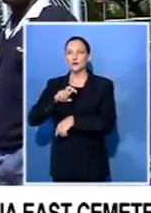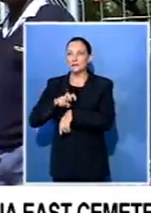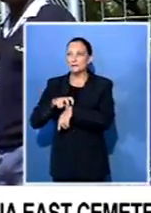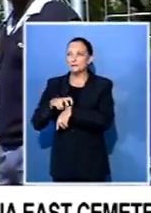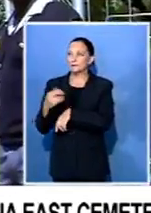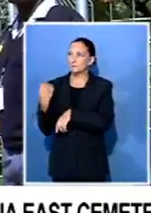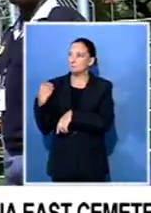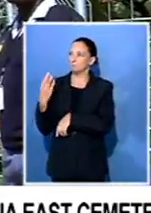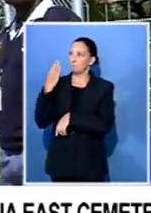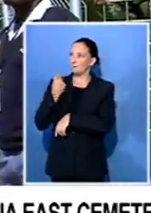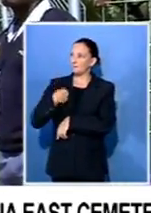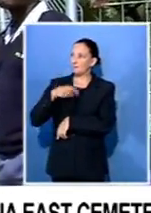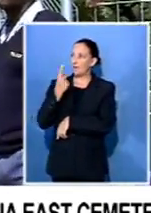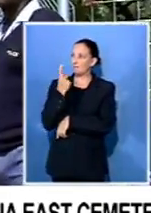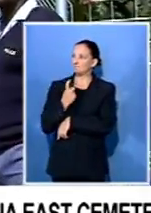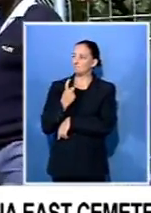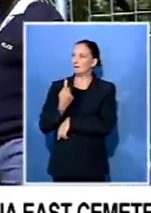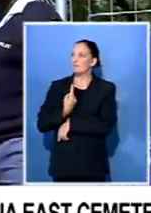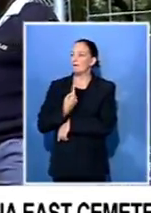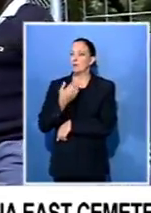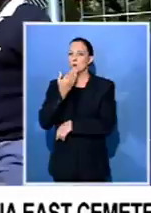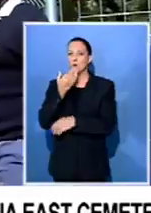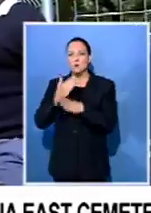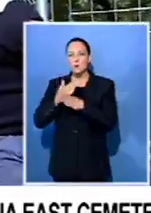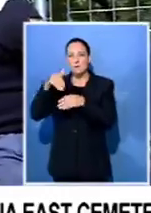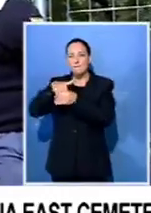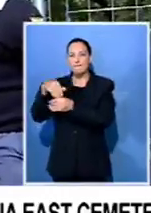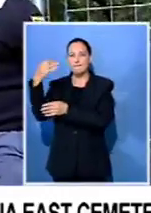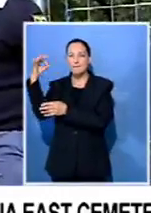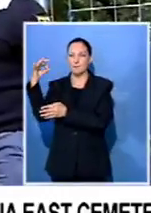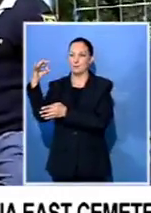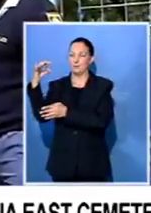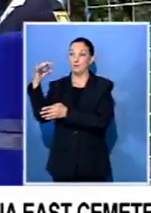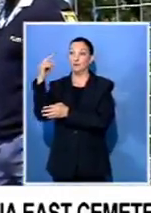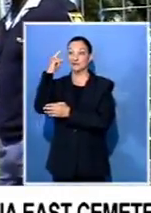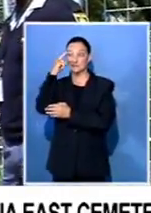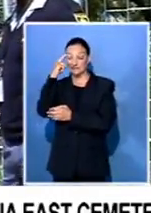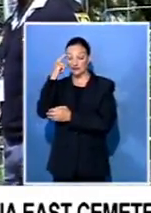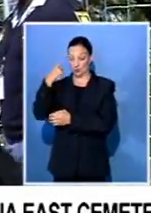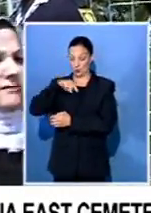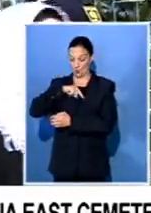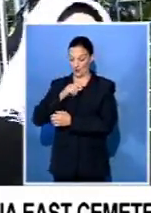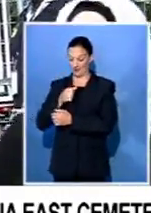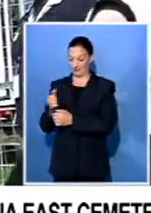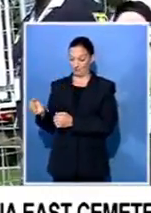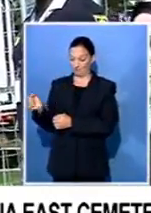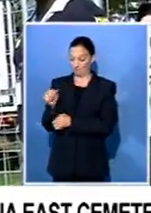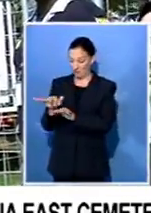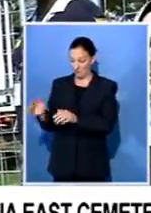ask ourselves as those people who work in government is, are we putting our people first? You see,